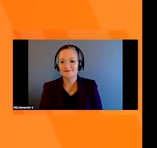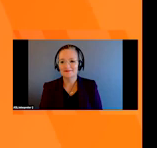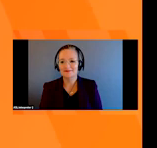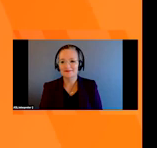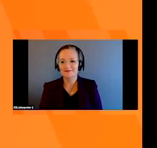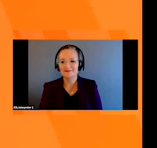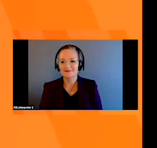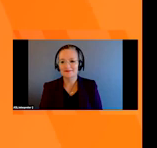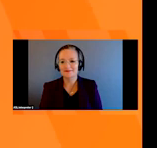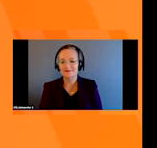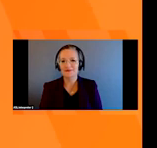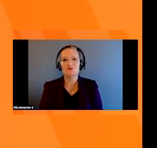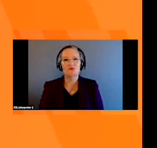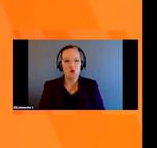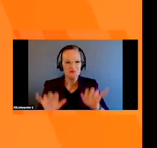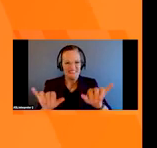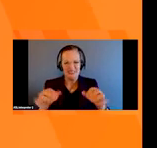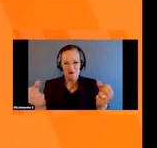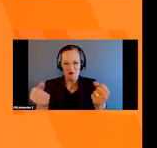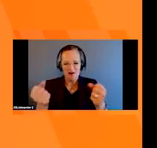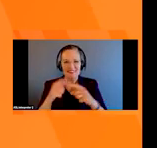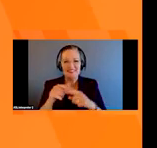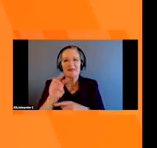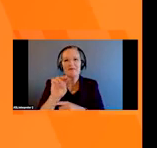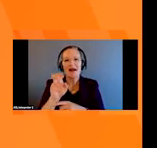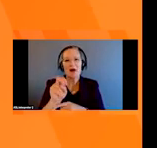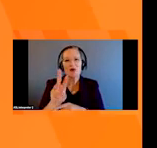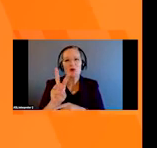Thanks for holding on, everyone. We'll just give Matthew a minute.